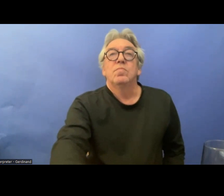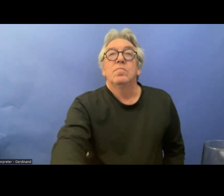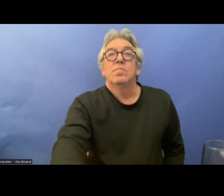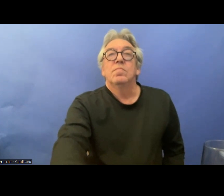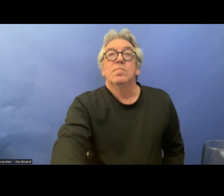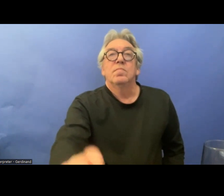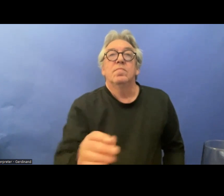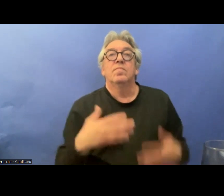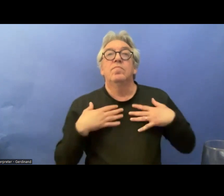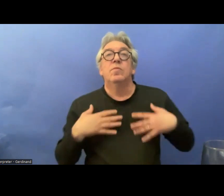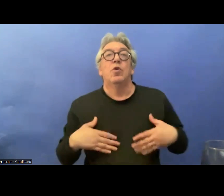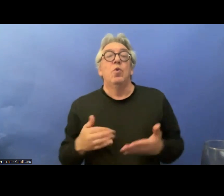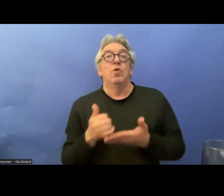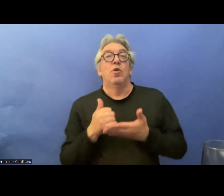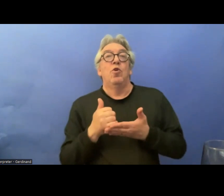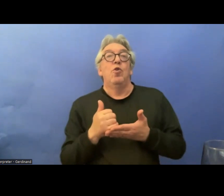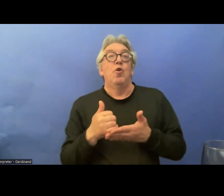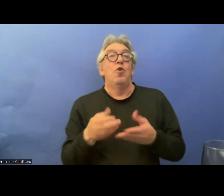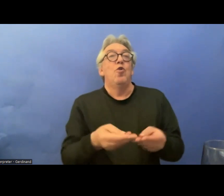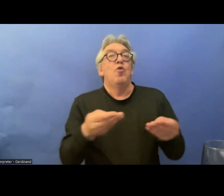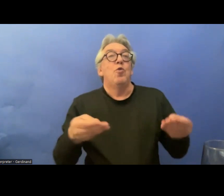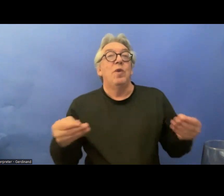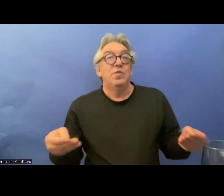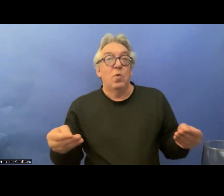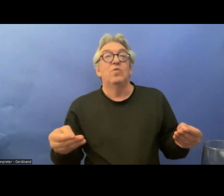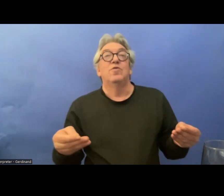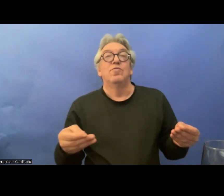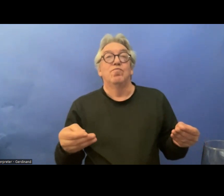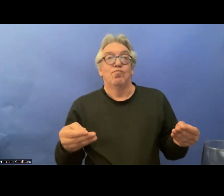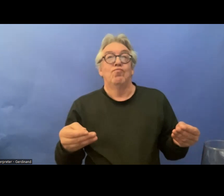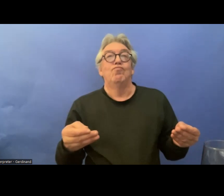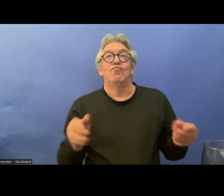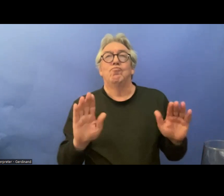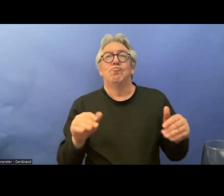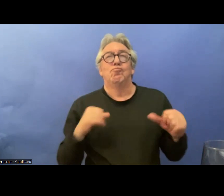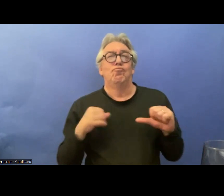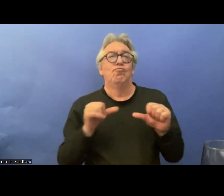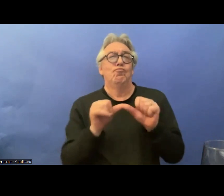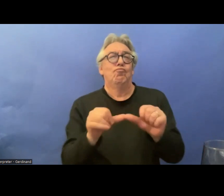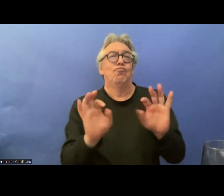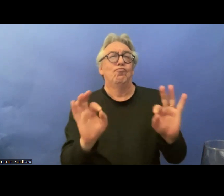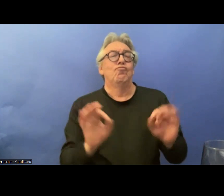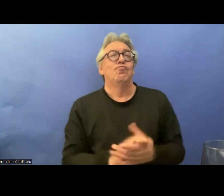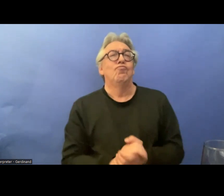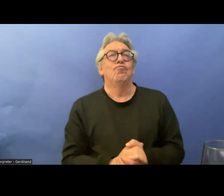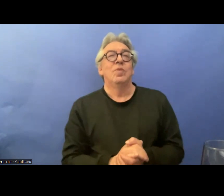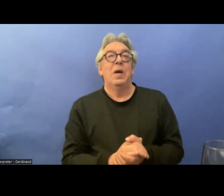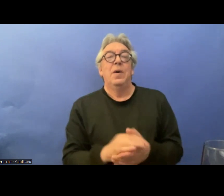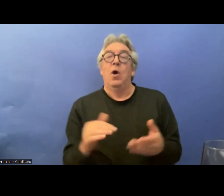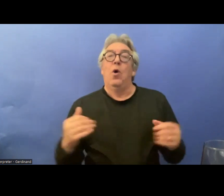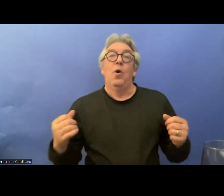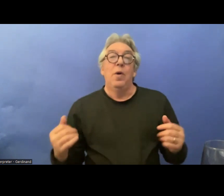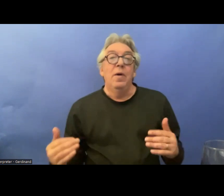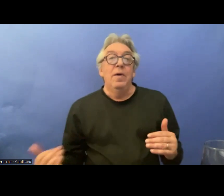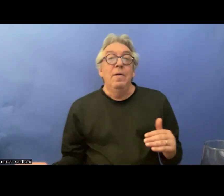the national and provincial level. Building the network and enhance the